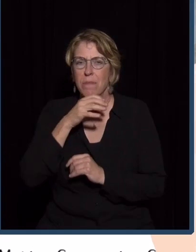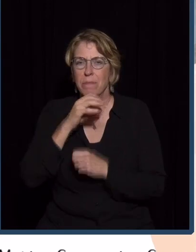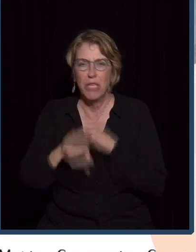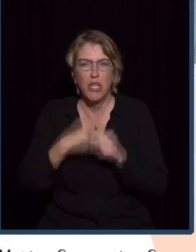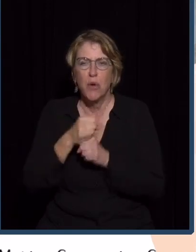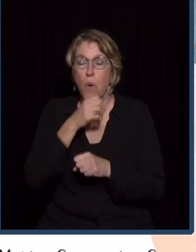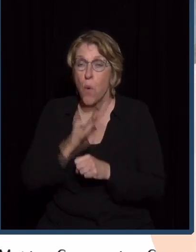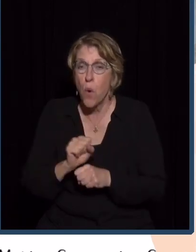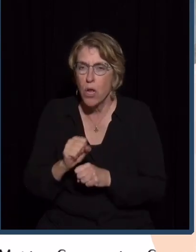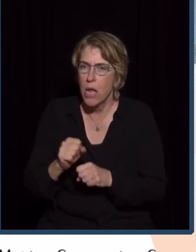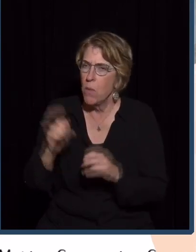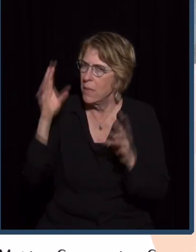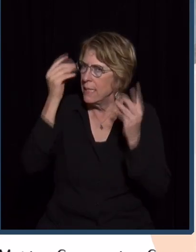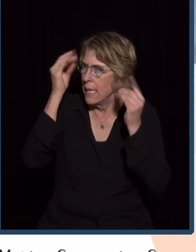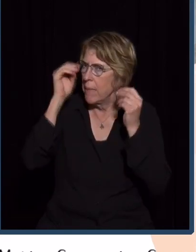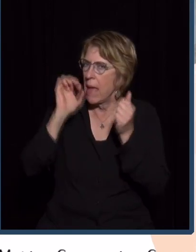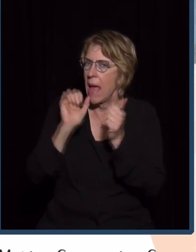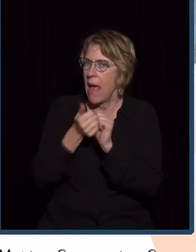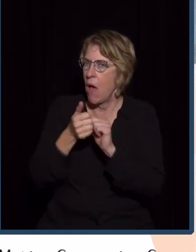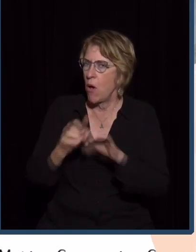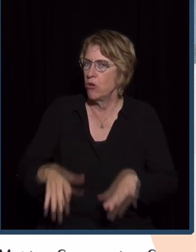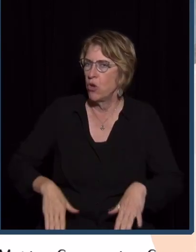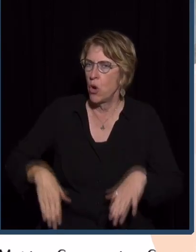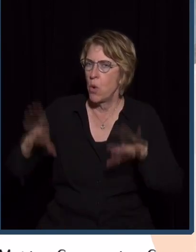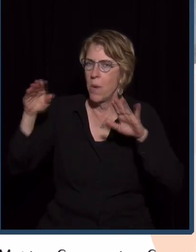better. We can do better than that.